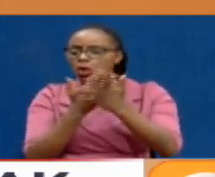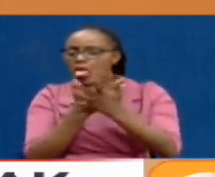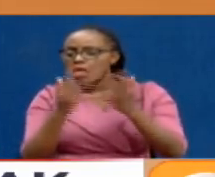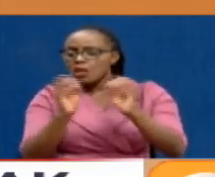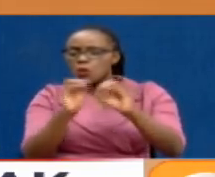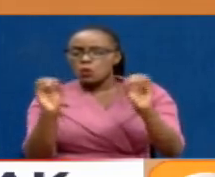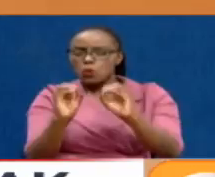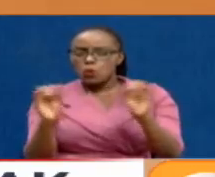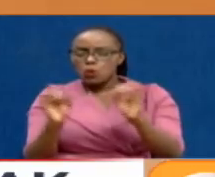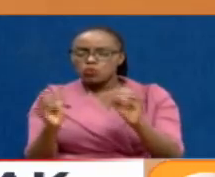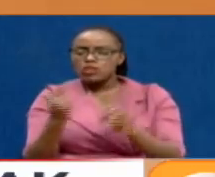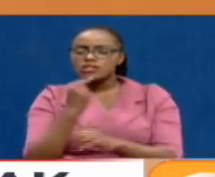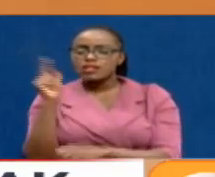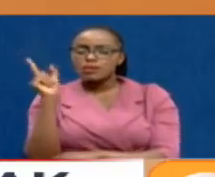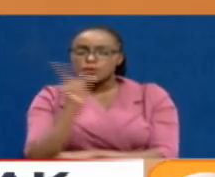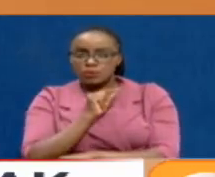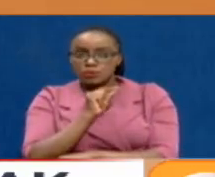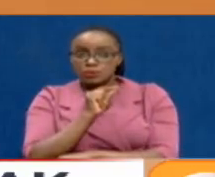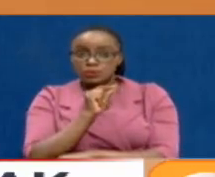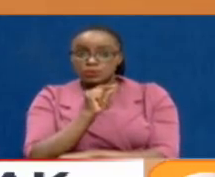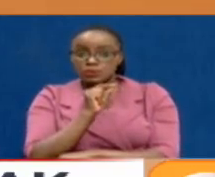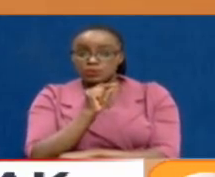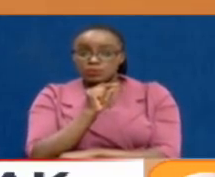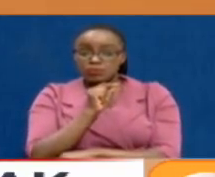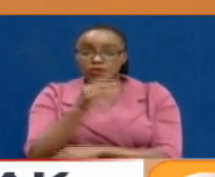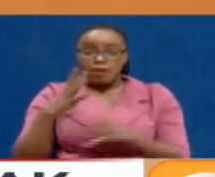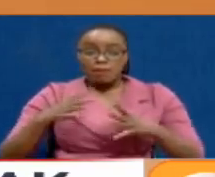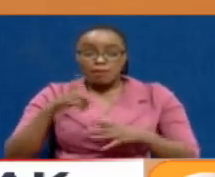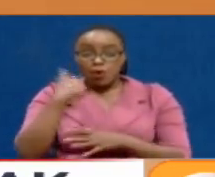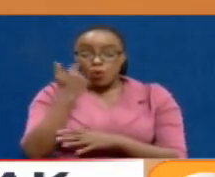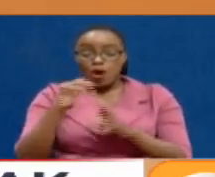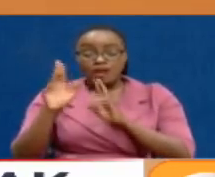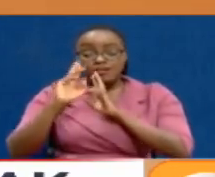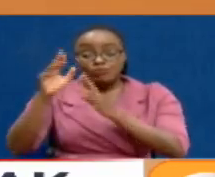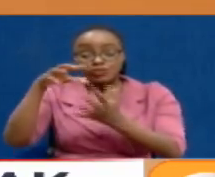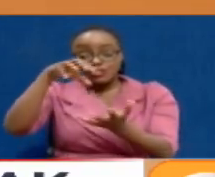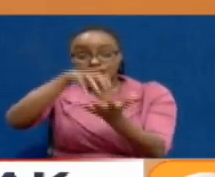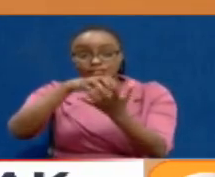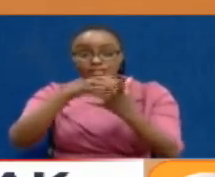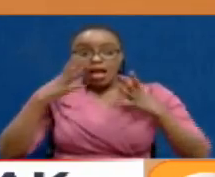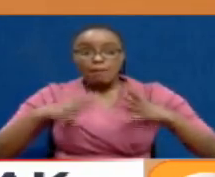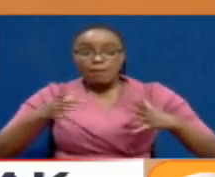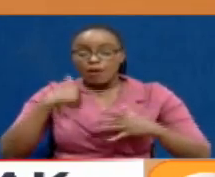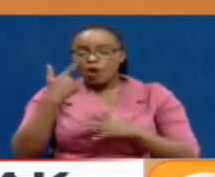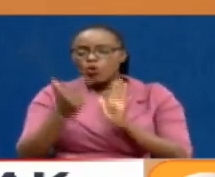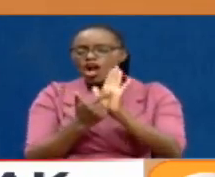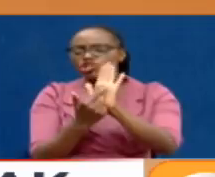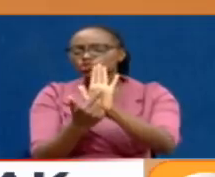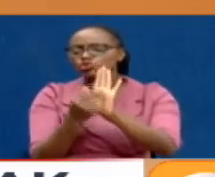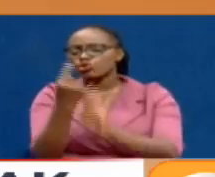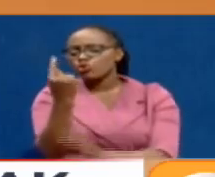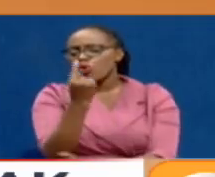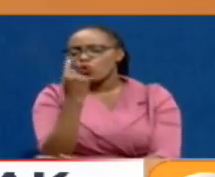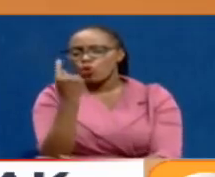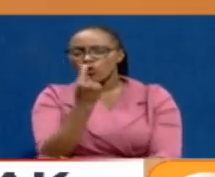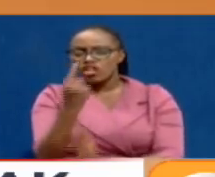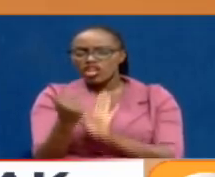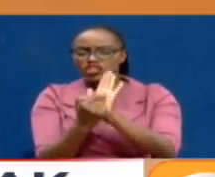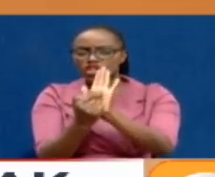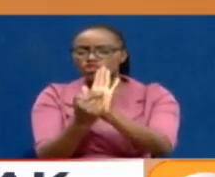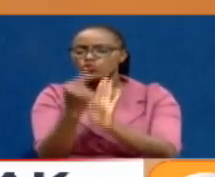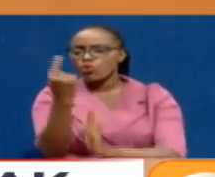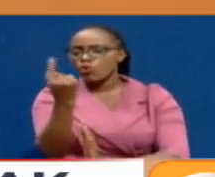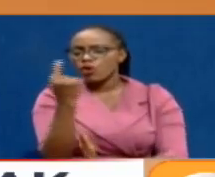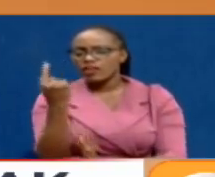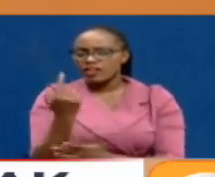symptoms. I think, as has been said, there has also been reported cases of people who are actually asymptomatic for quite some time.